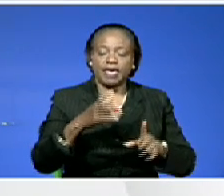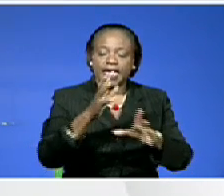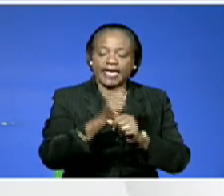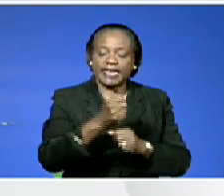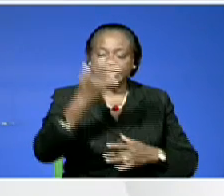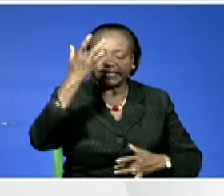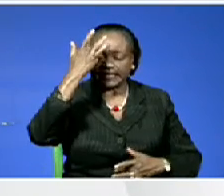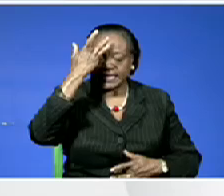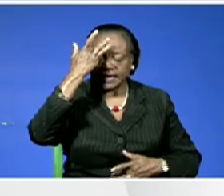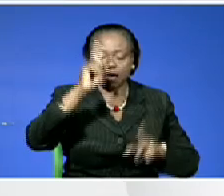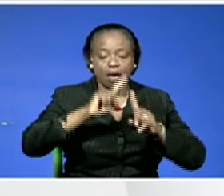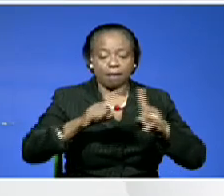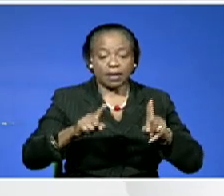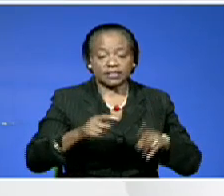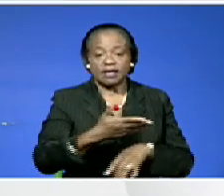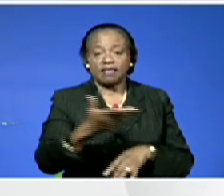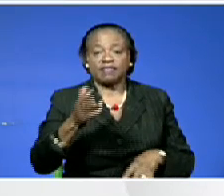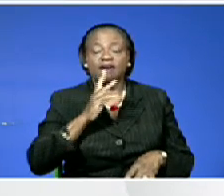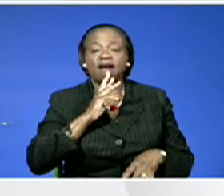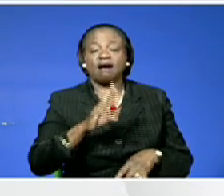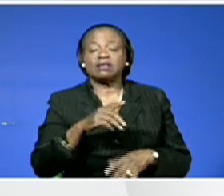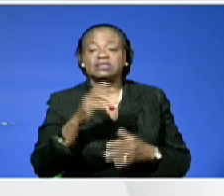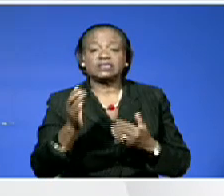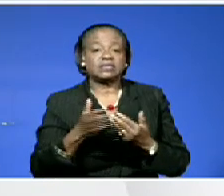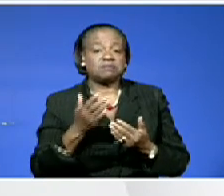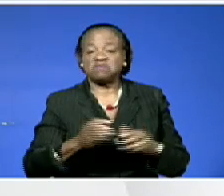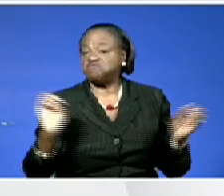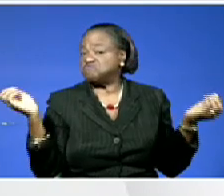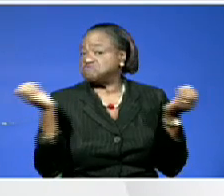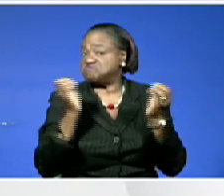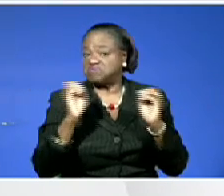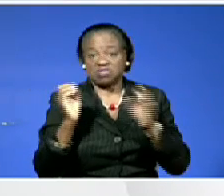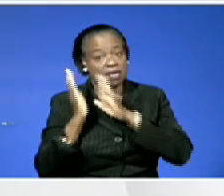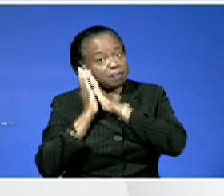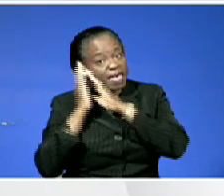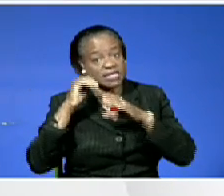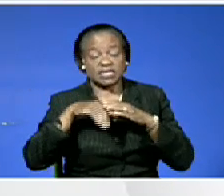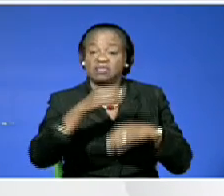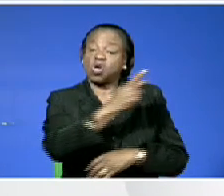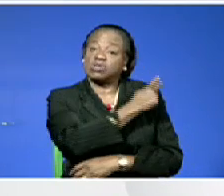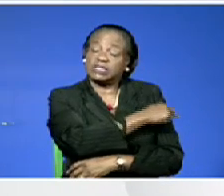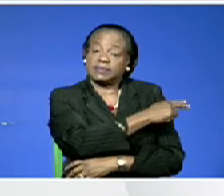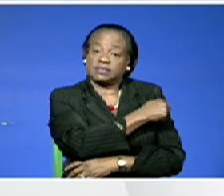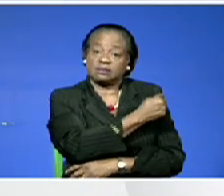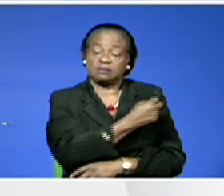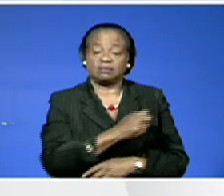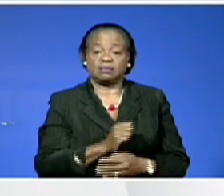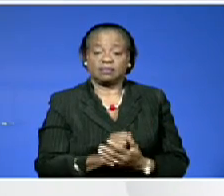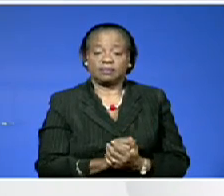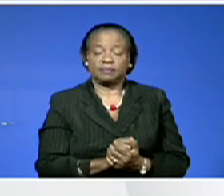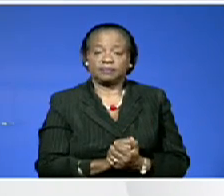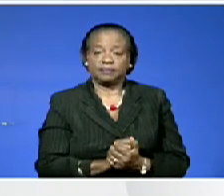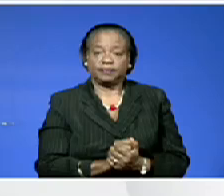But there are simply no beds in hospital.